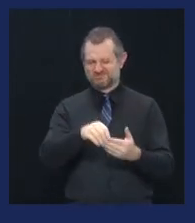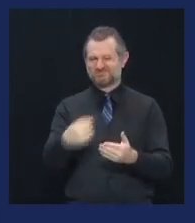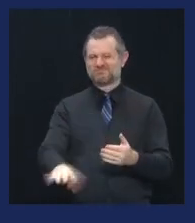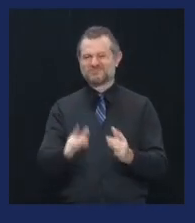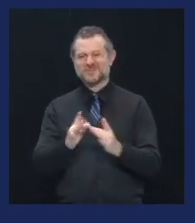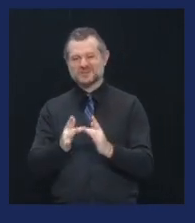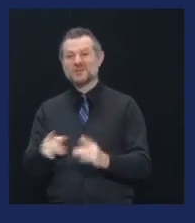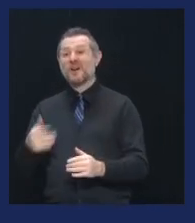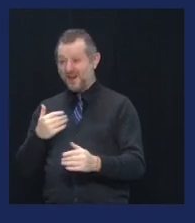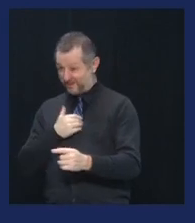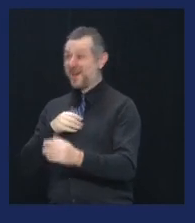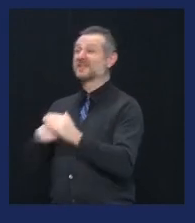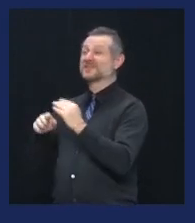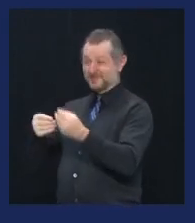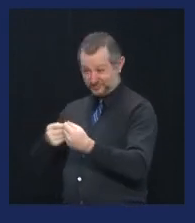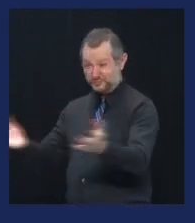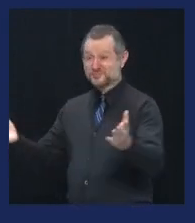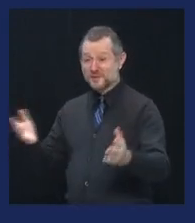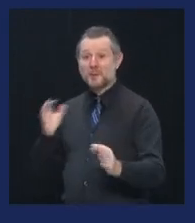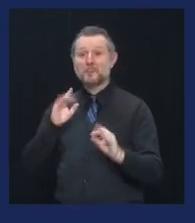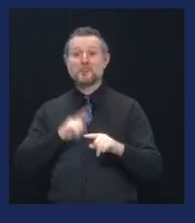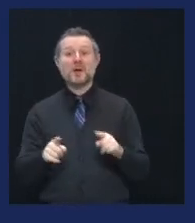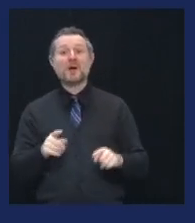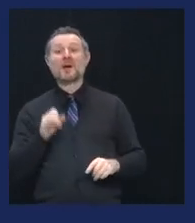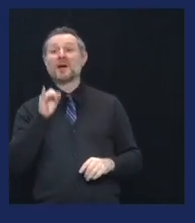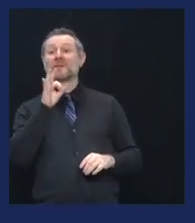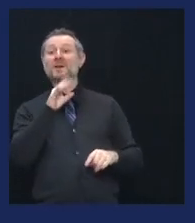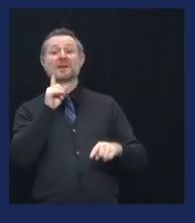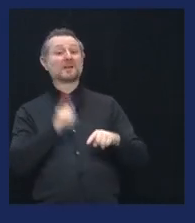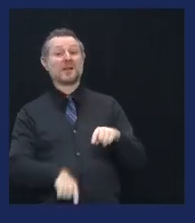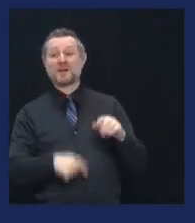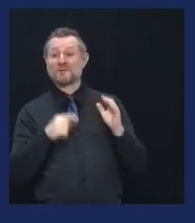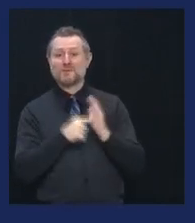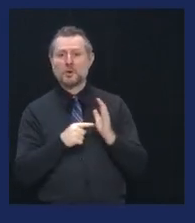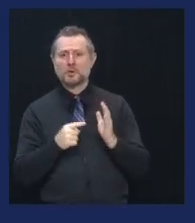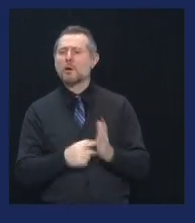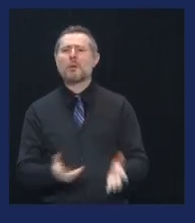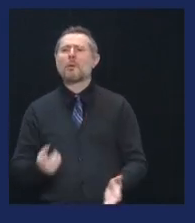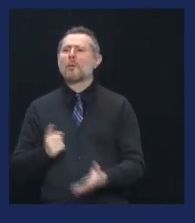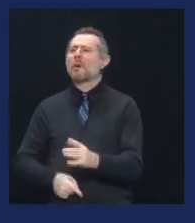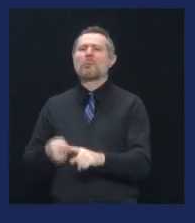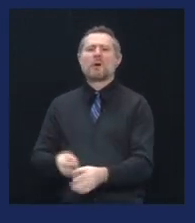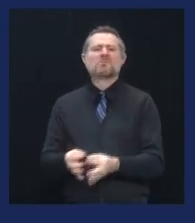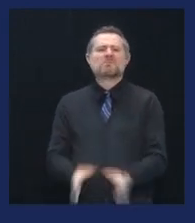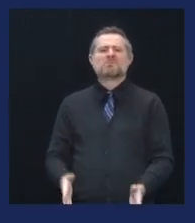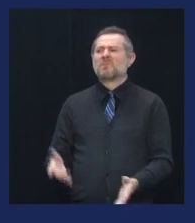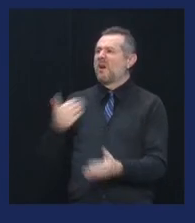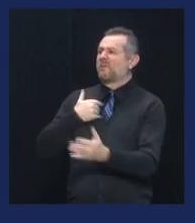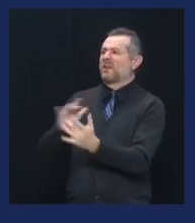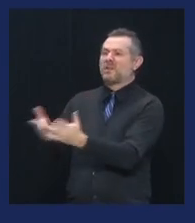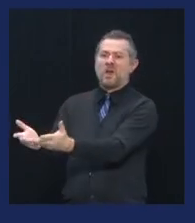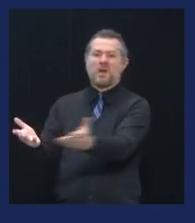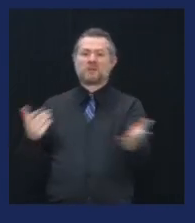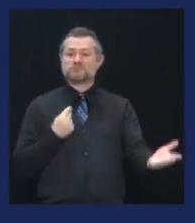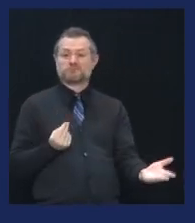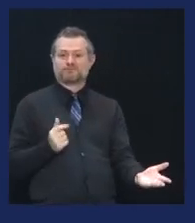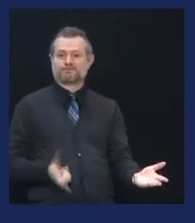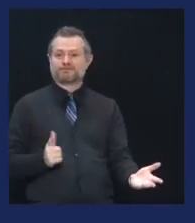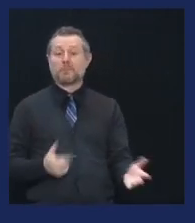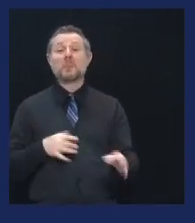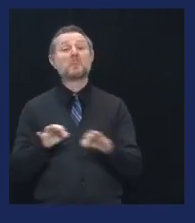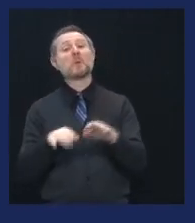but access, if it's not affordable, is meaningless. A basic high-speed internet plan costs, on average, more